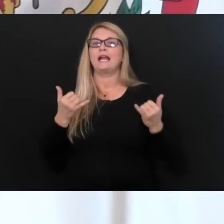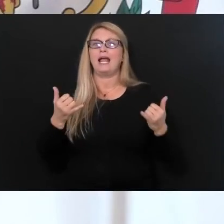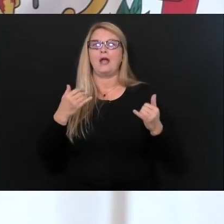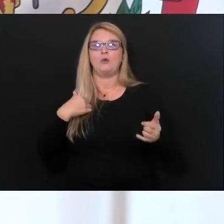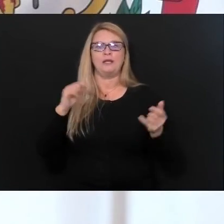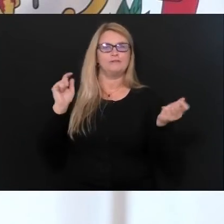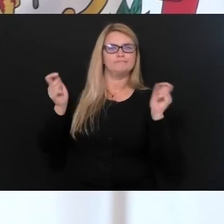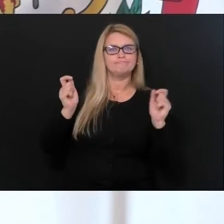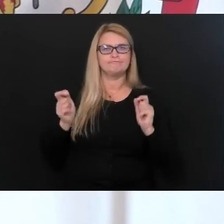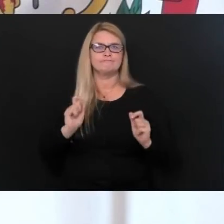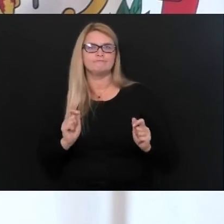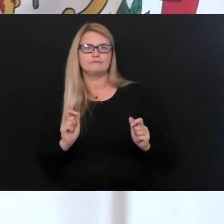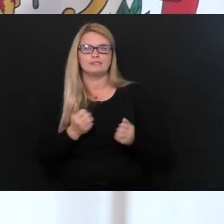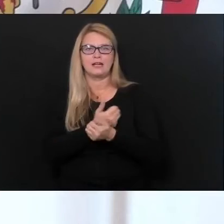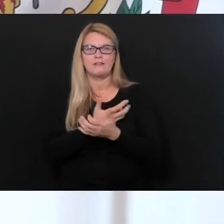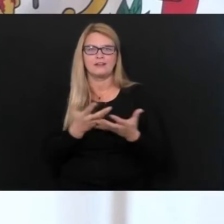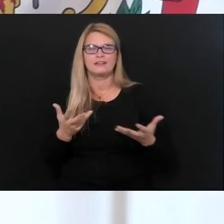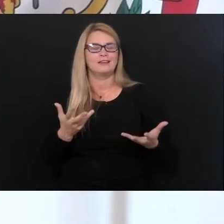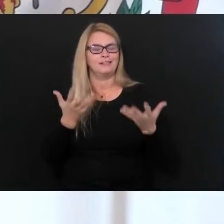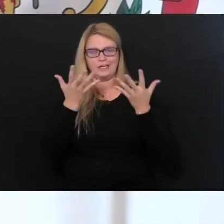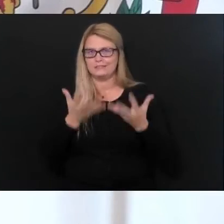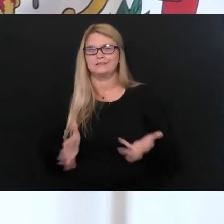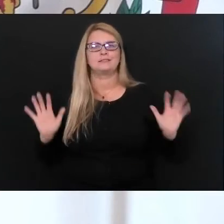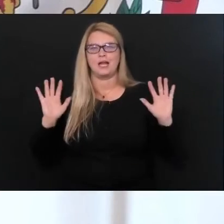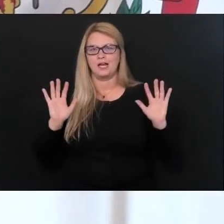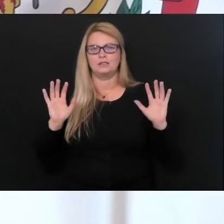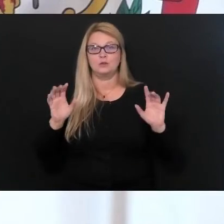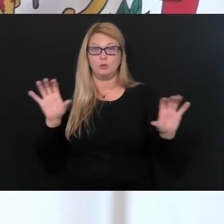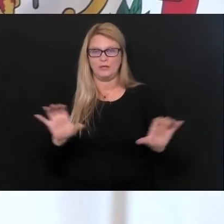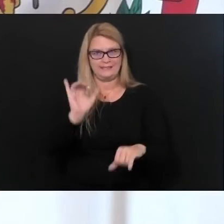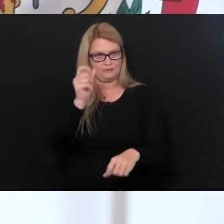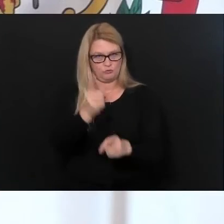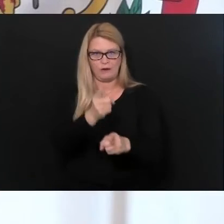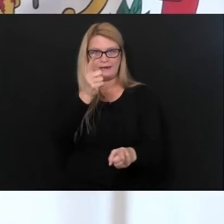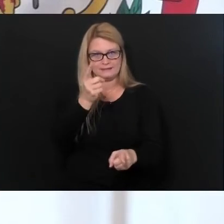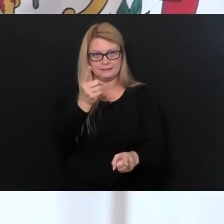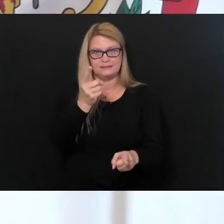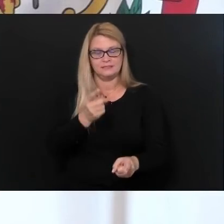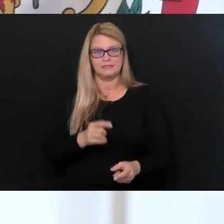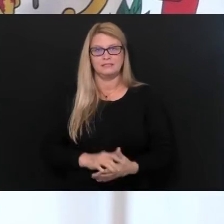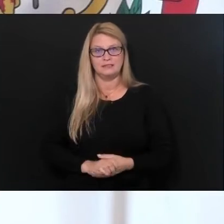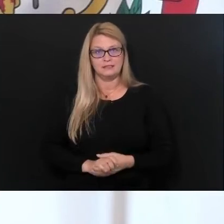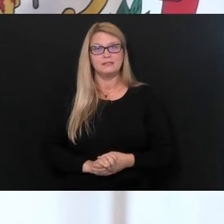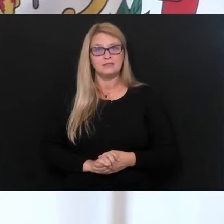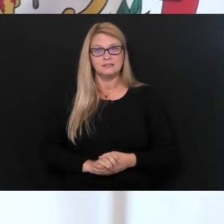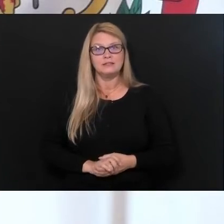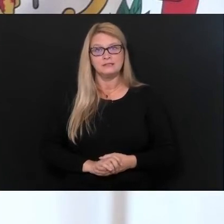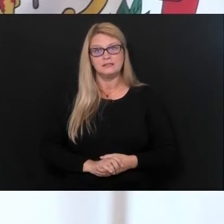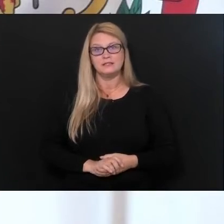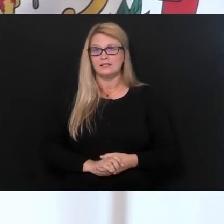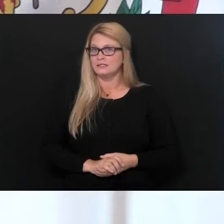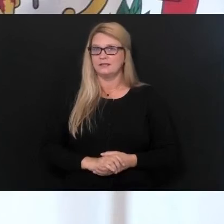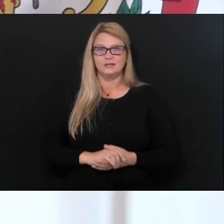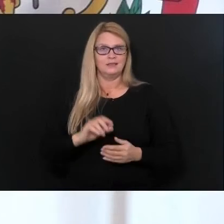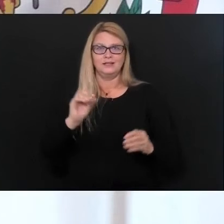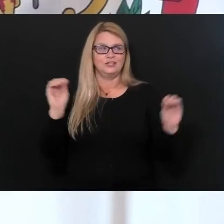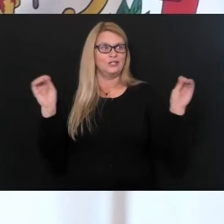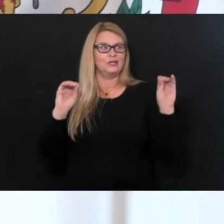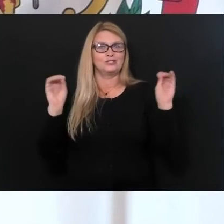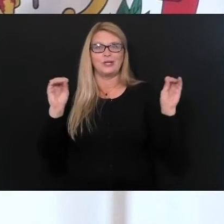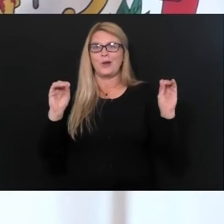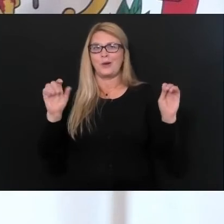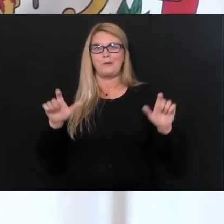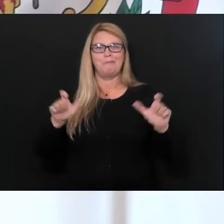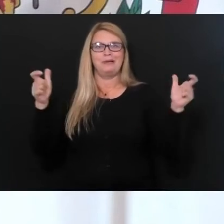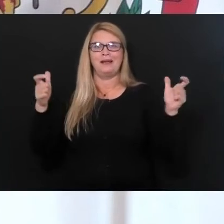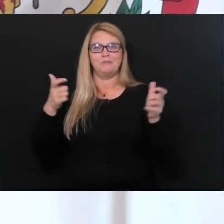the money and everything, it's done right. And at the end of the day, there's not any great big